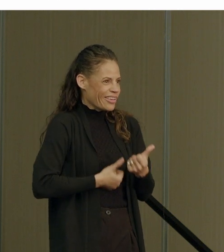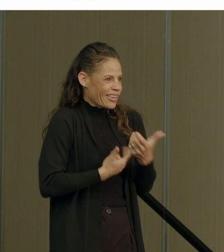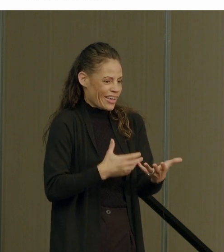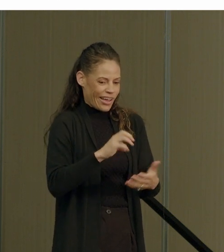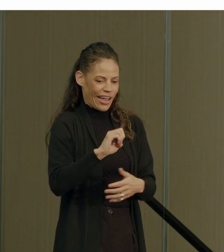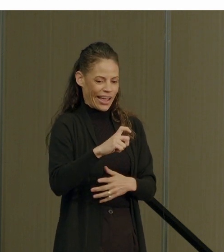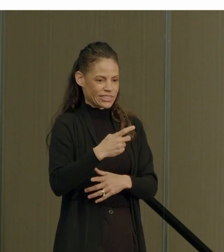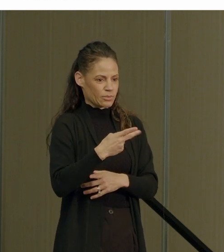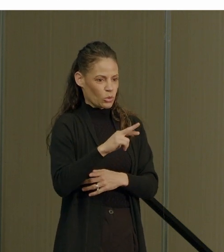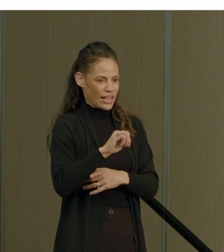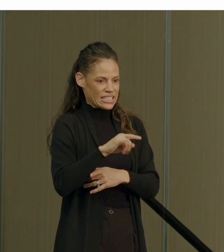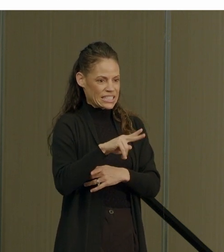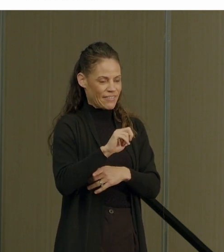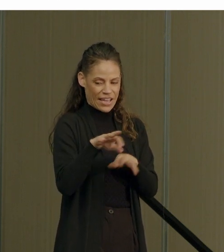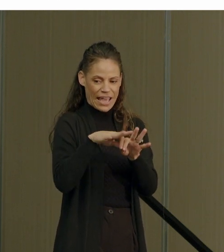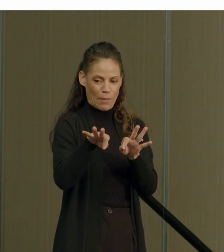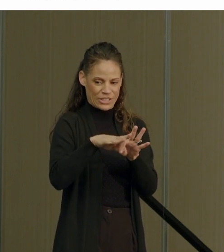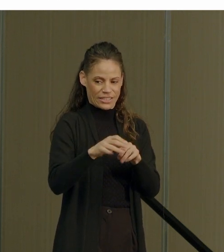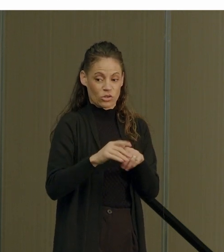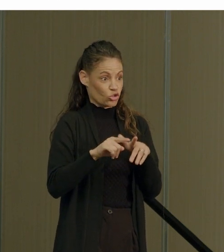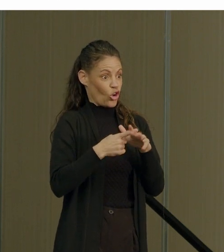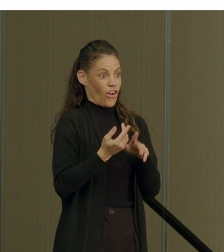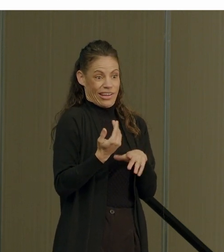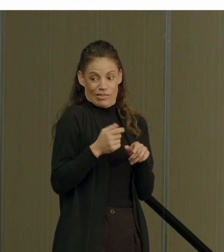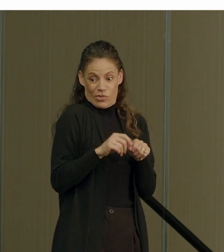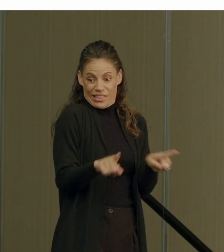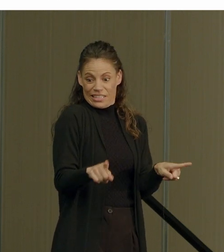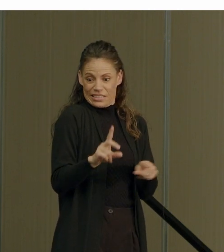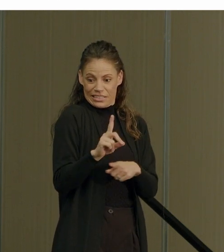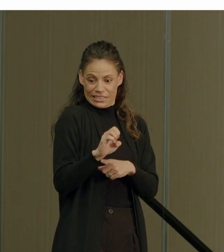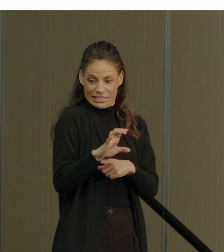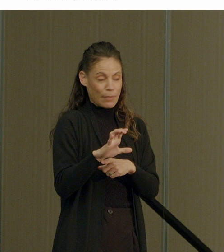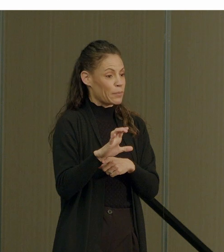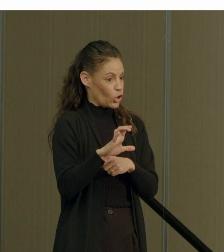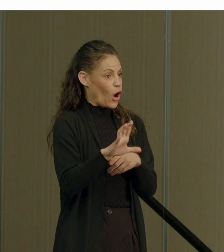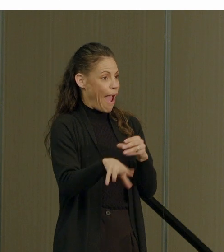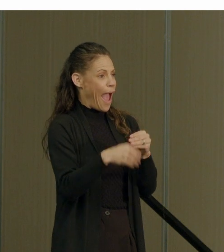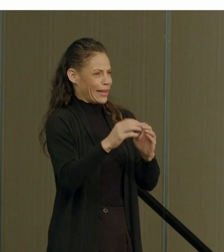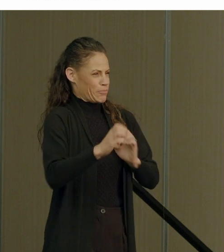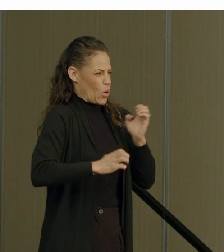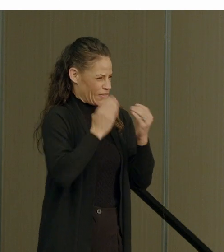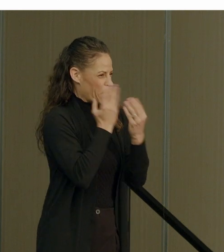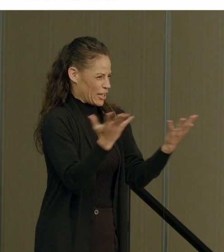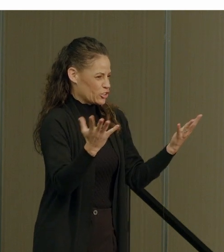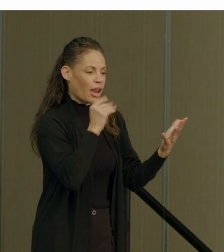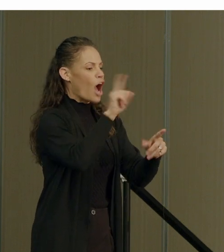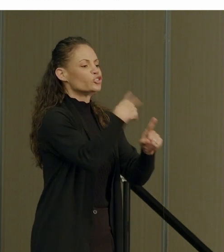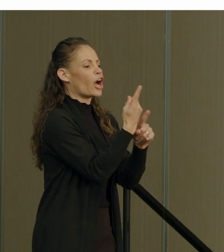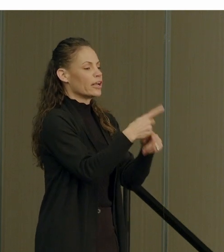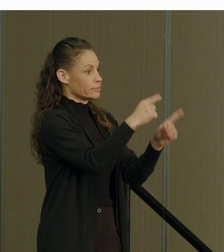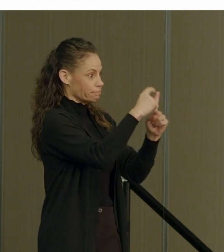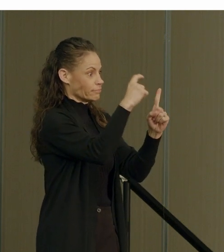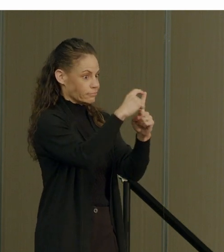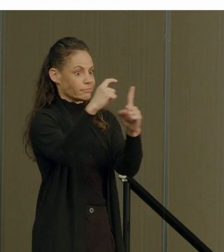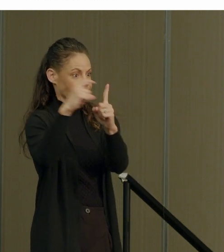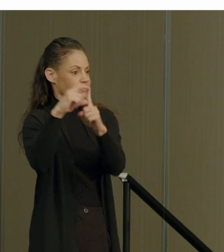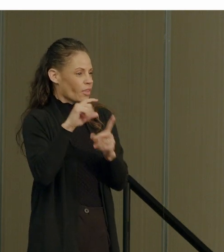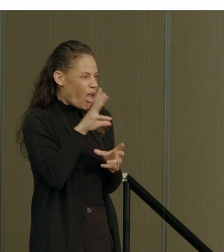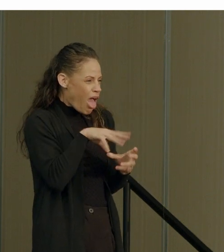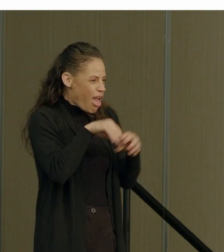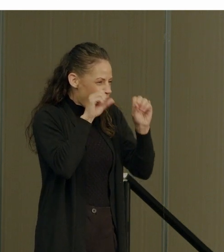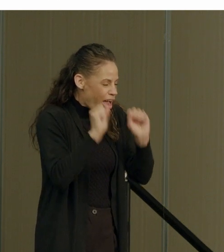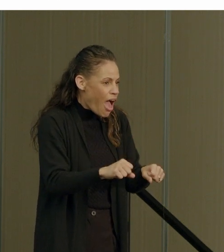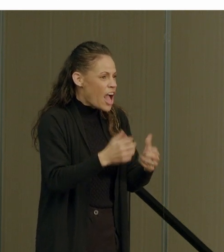December. Again, going back to restoring that emotional connection. Instead of bland text, we convey emphasis, tone, and sounds